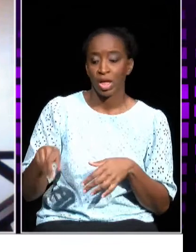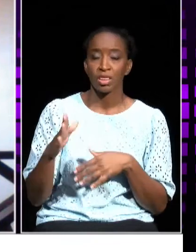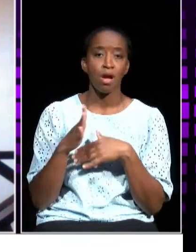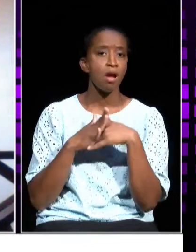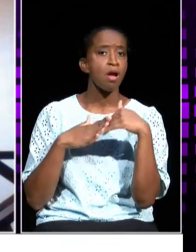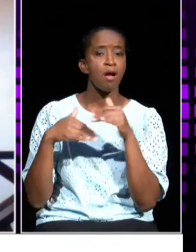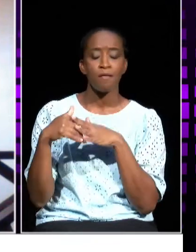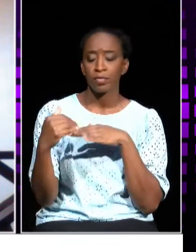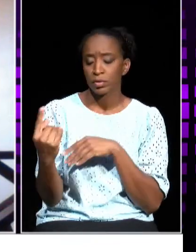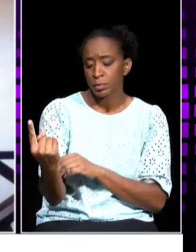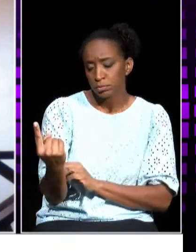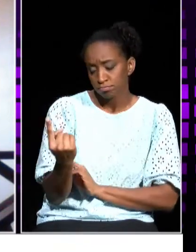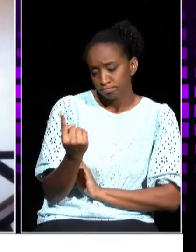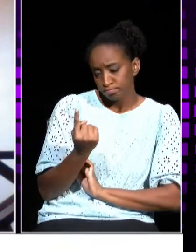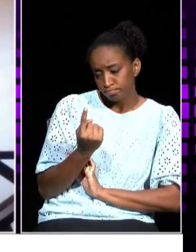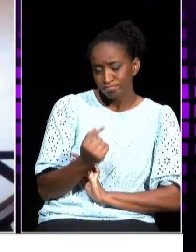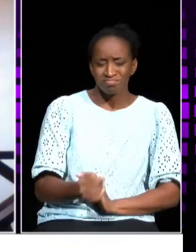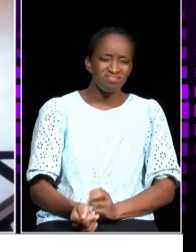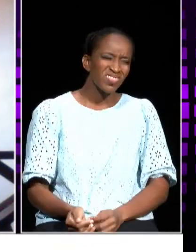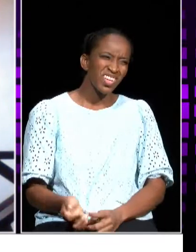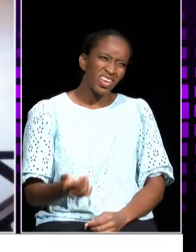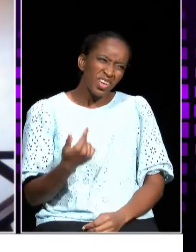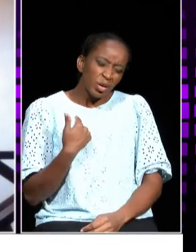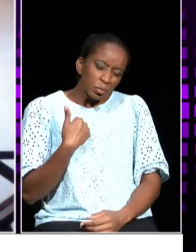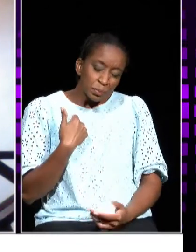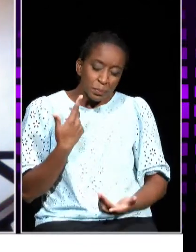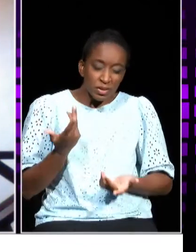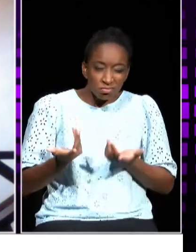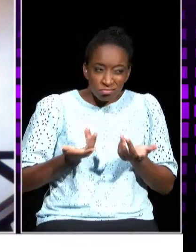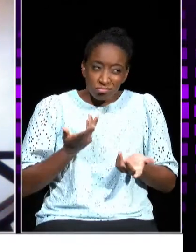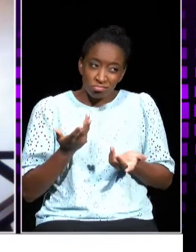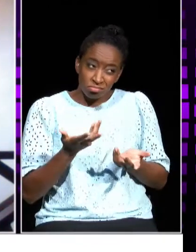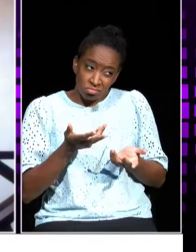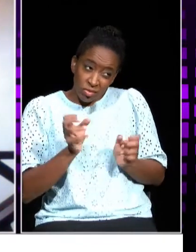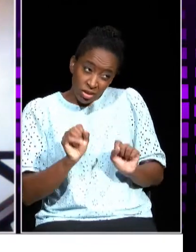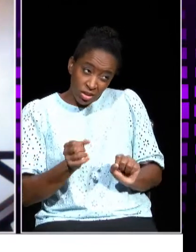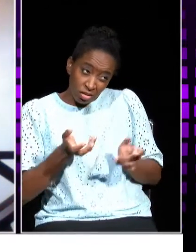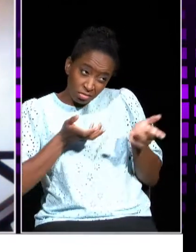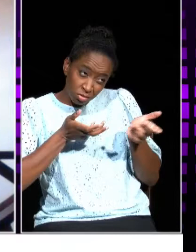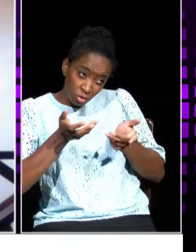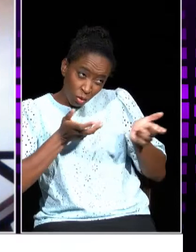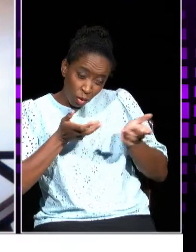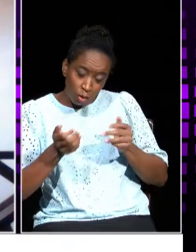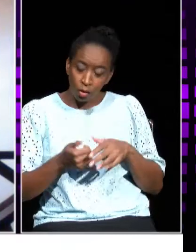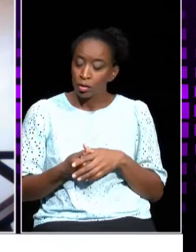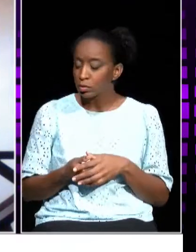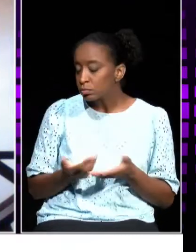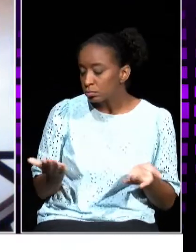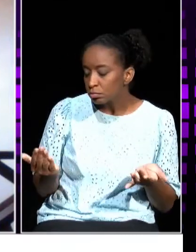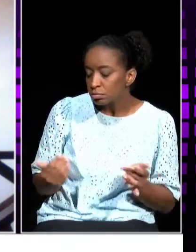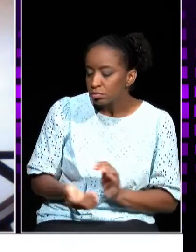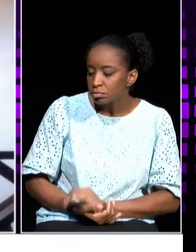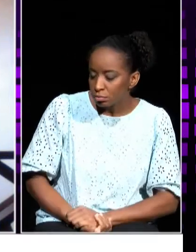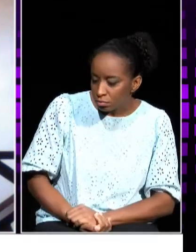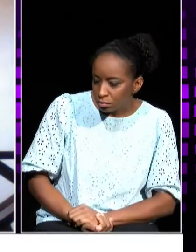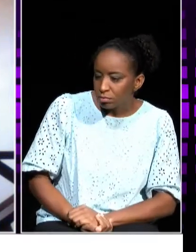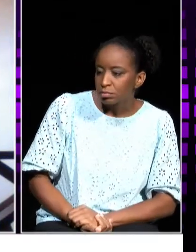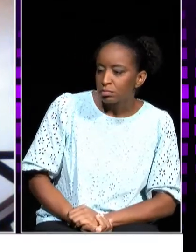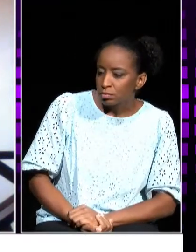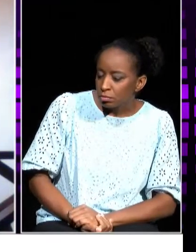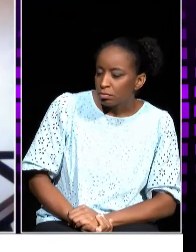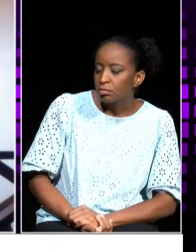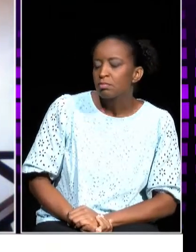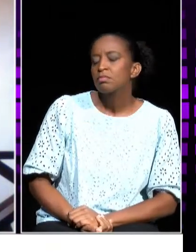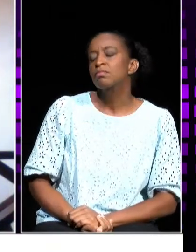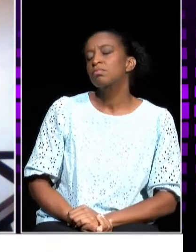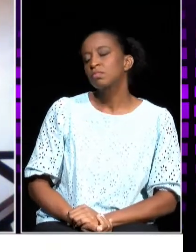that, Daddy, I have a problem I want to discuss with you. Mommy, I have a problem that I want to discuss with you. I want you to listen to what I have to